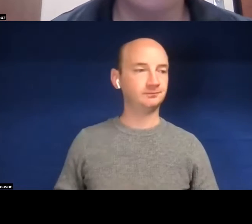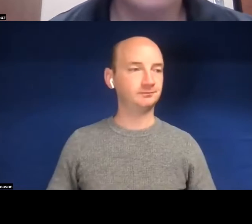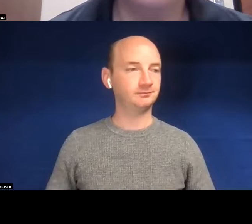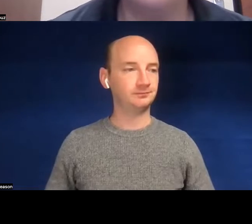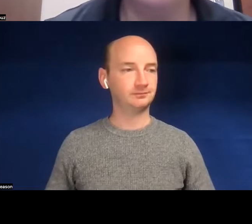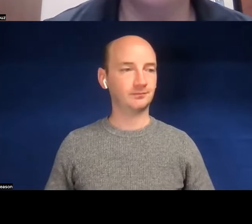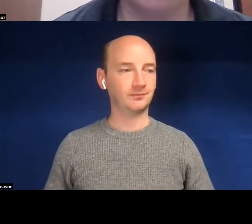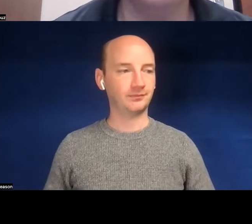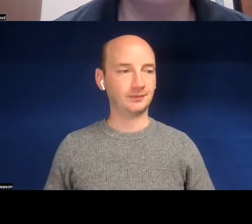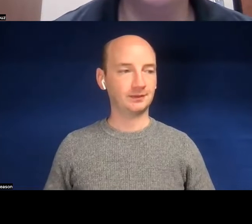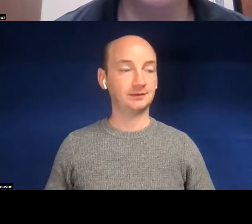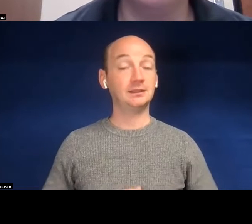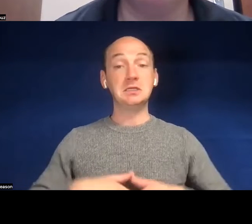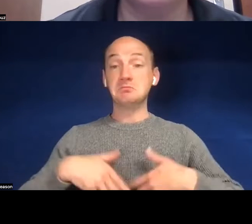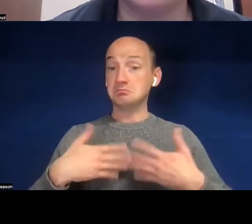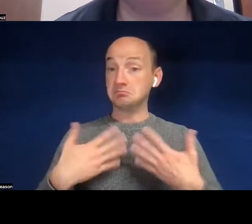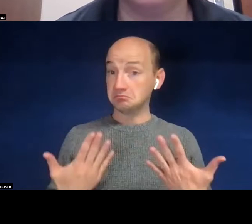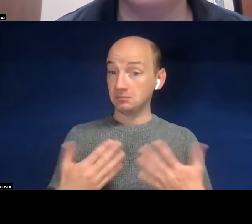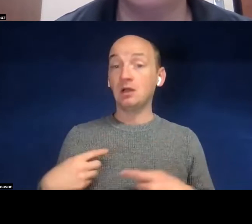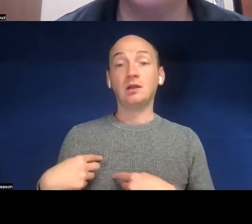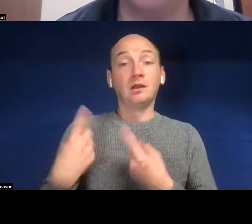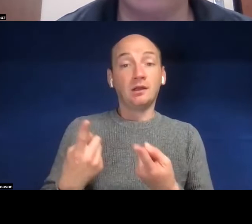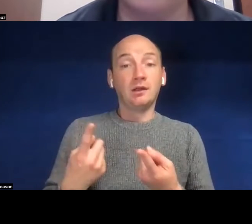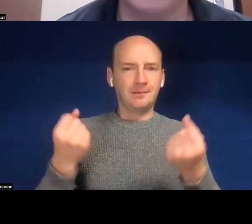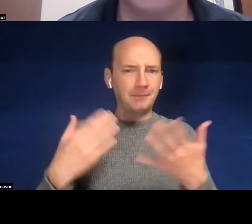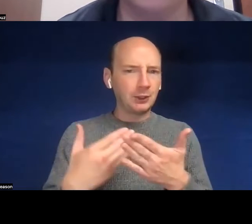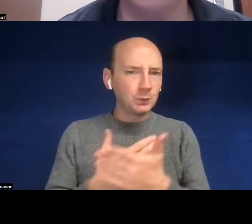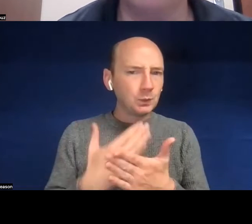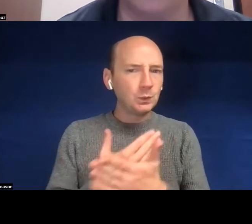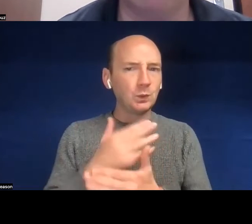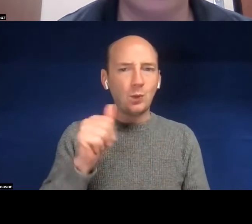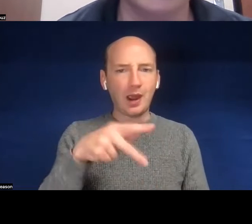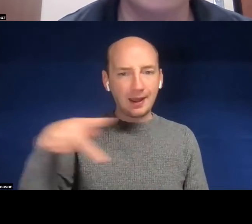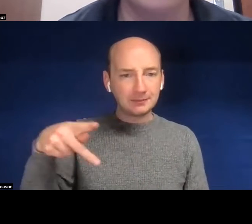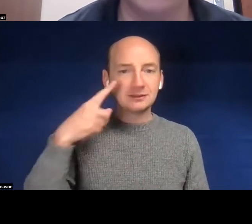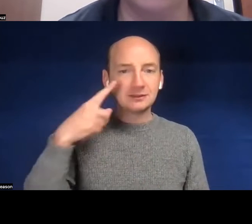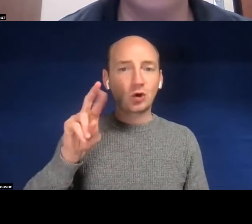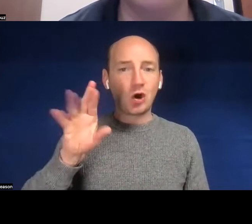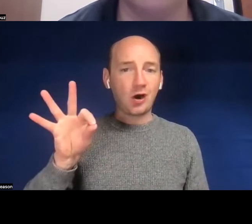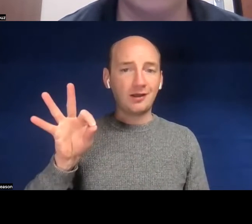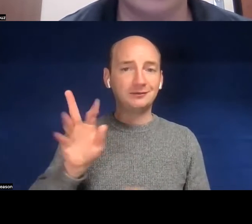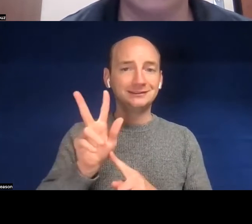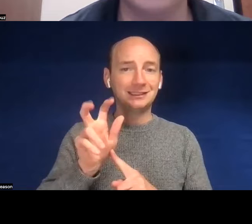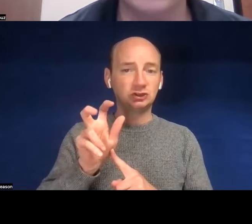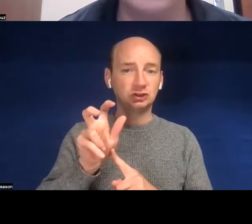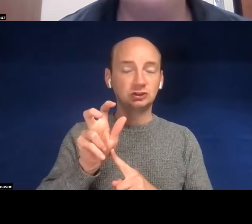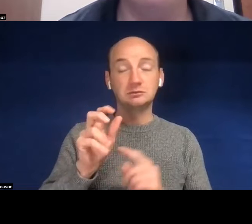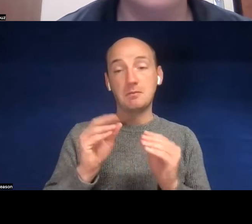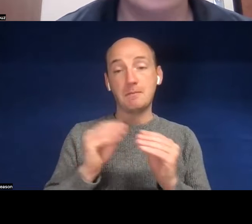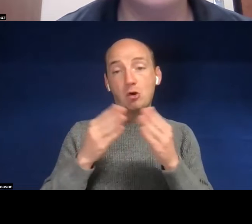As a result, there have been a lot of new and budding applications for RF sensors more broadly than human-computer